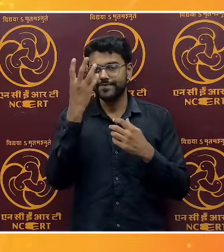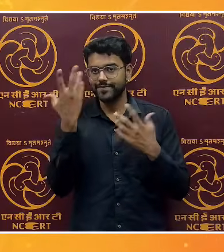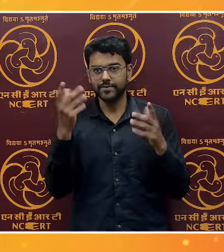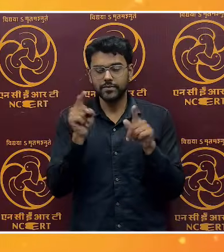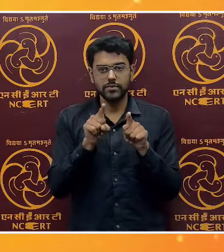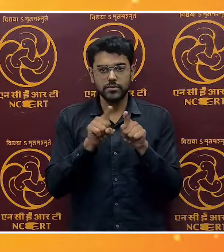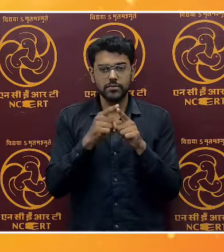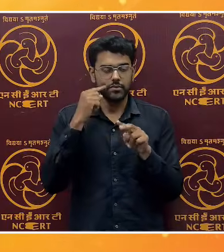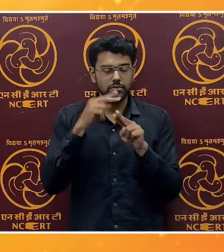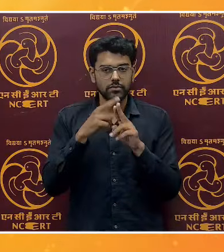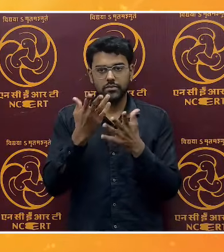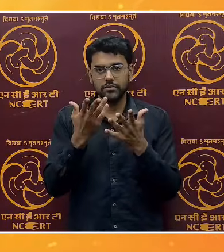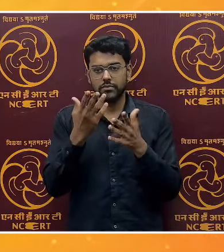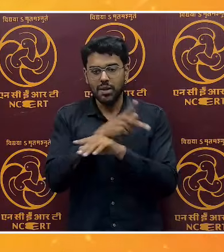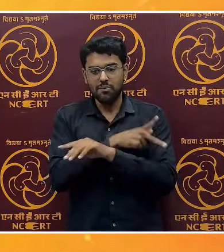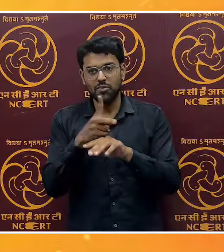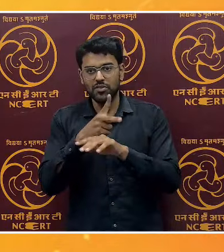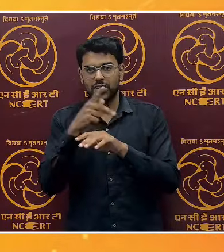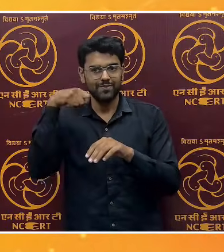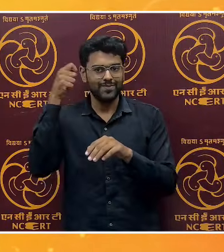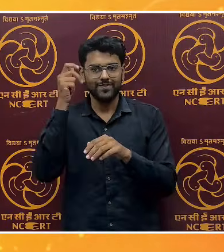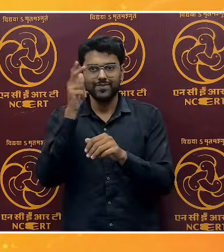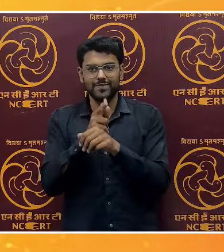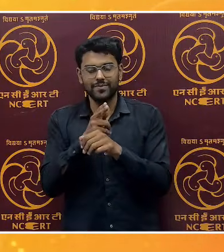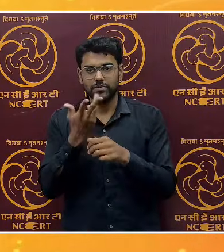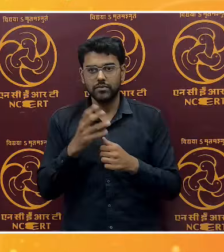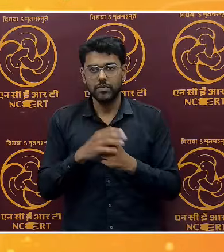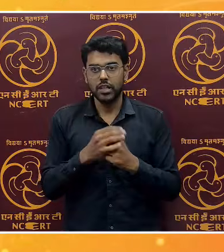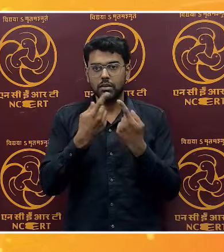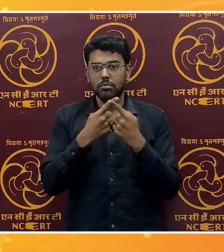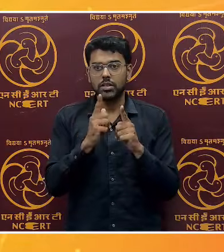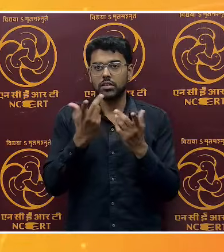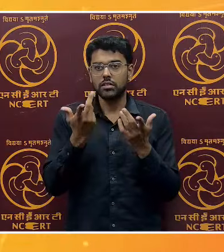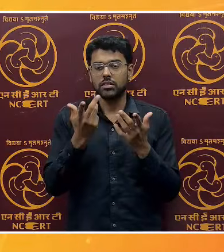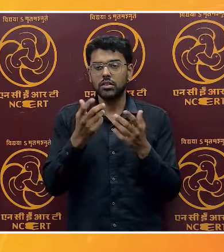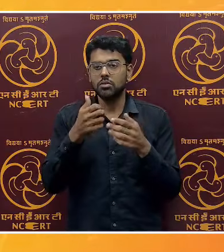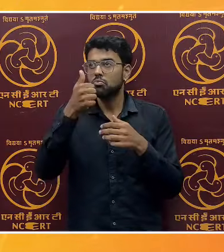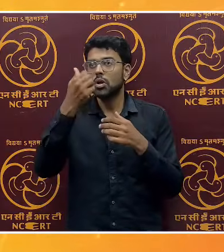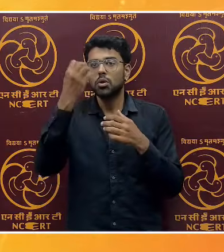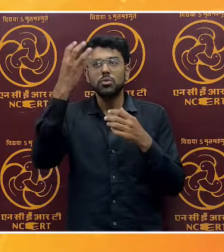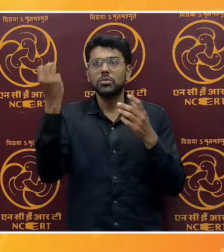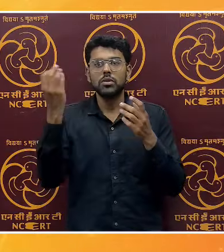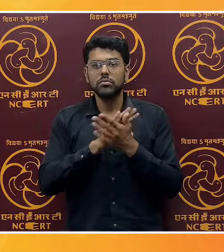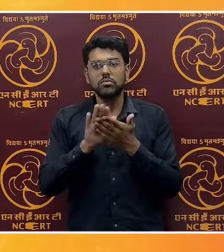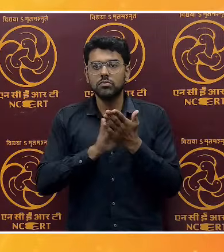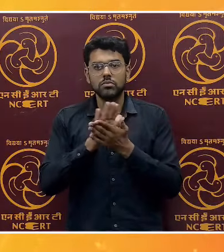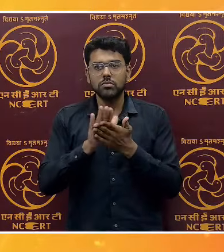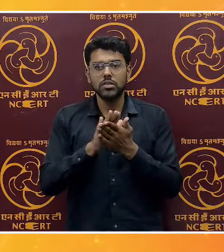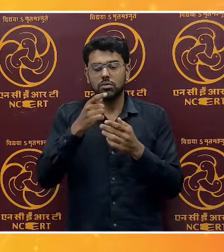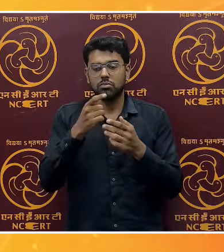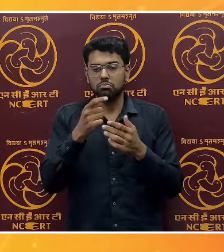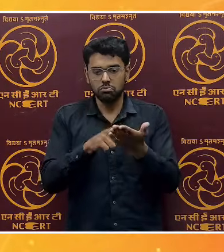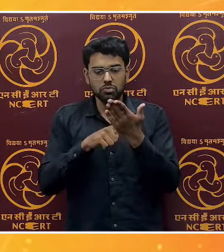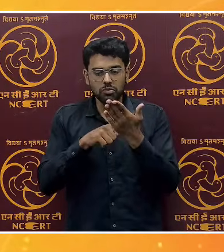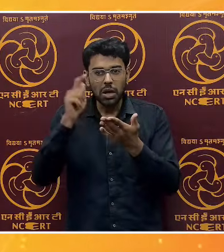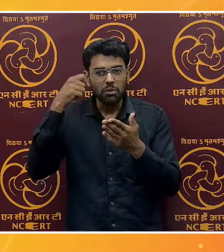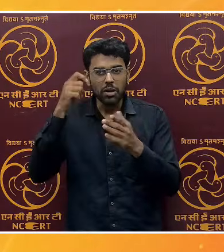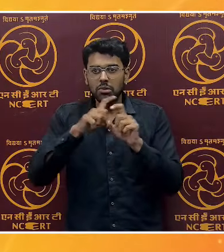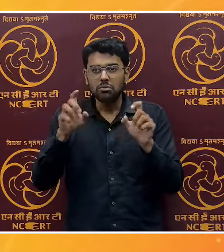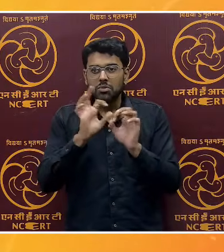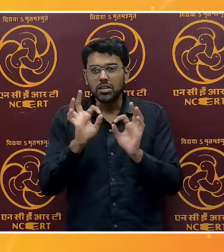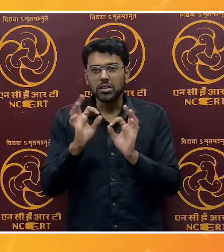see, you have a professional camera, right? But you don't have a good lighting. Yes. So it won't give you a good output. True.